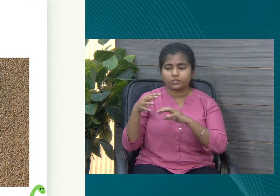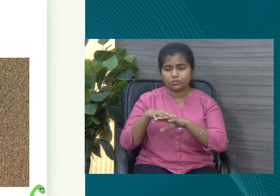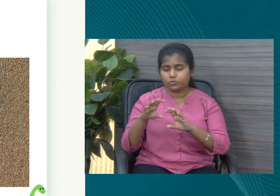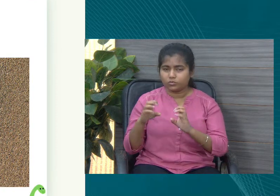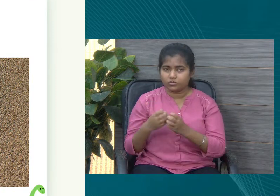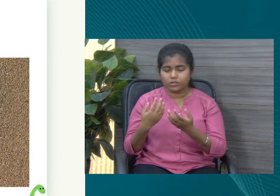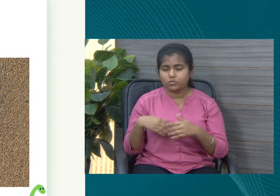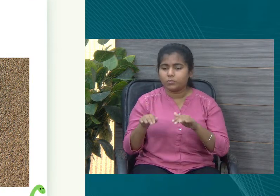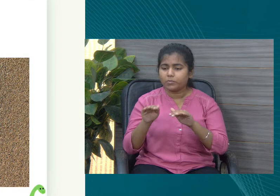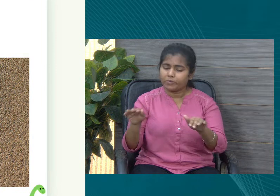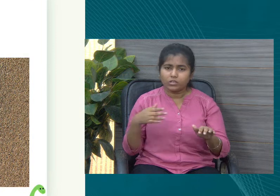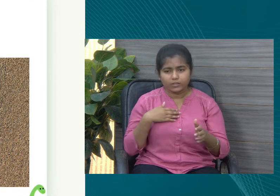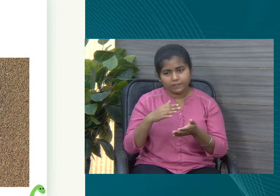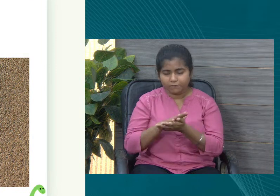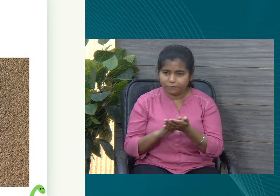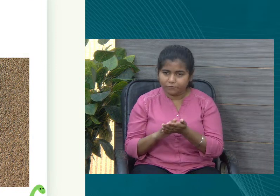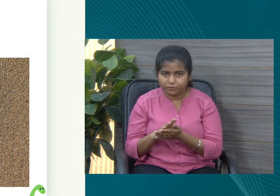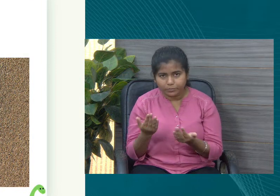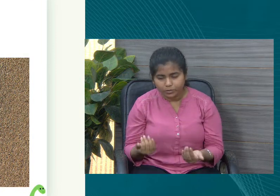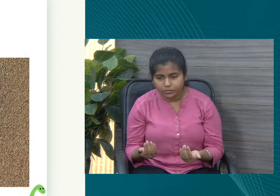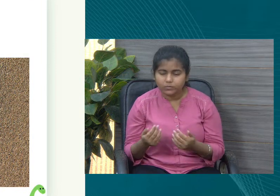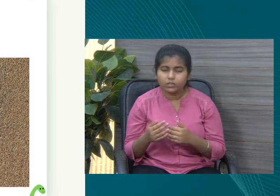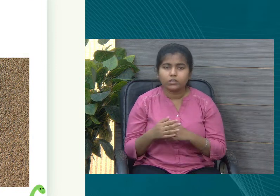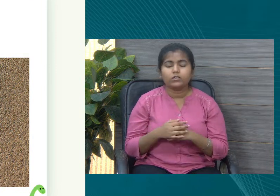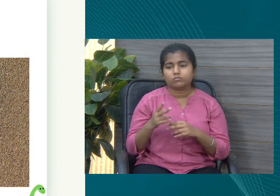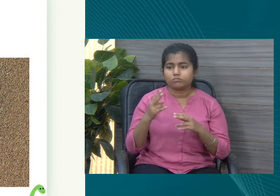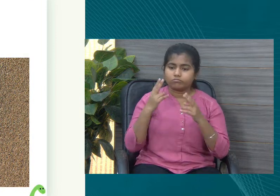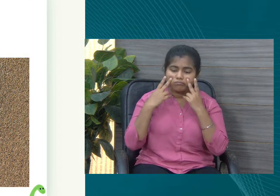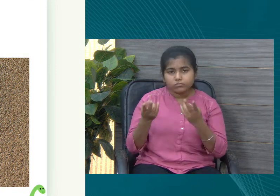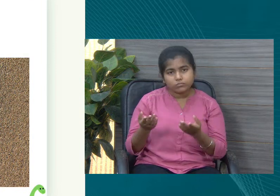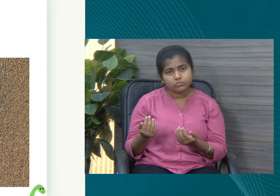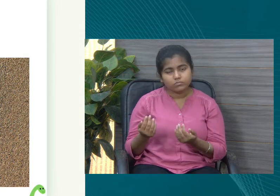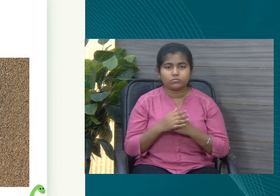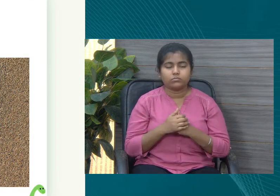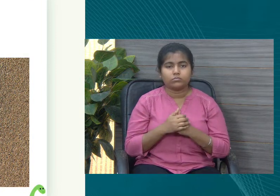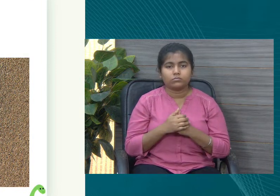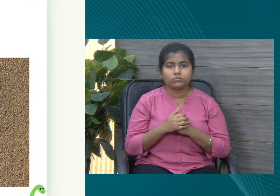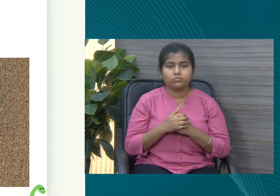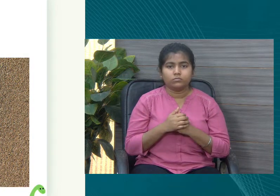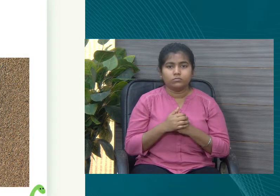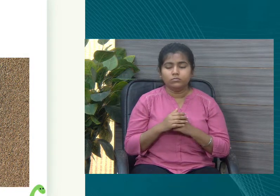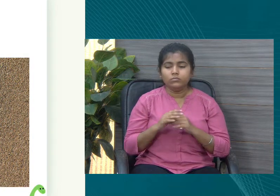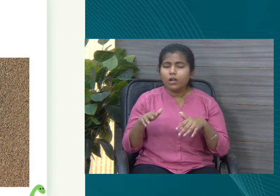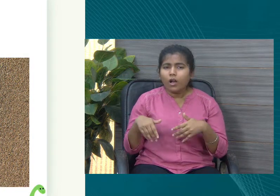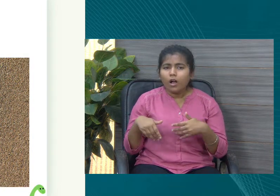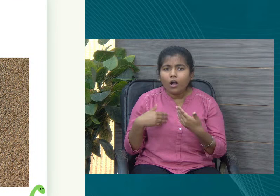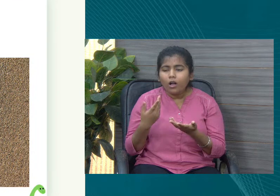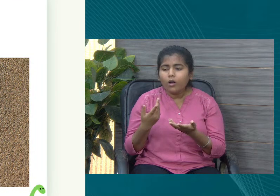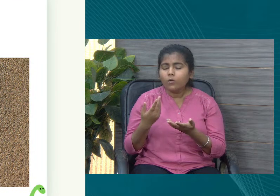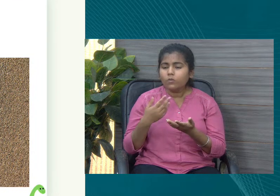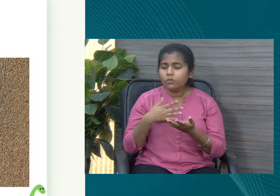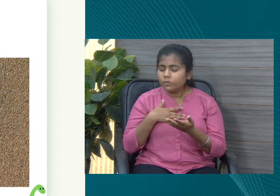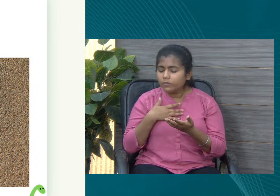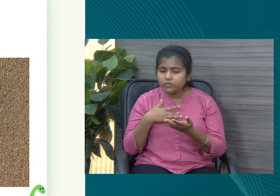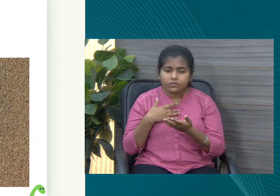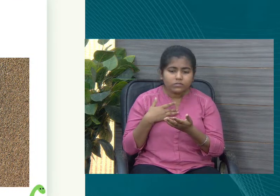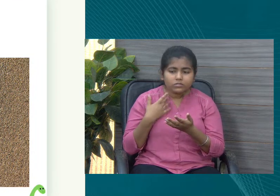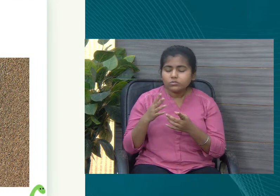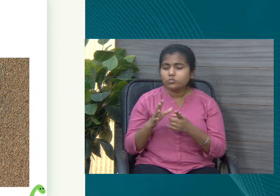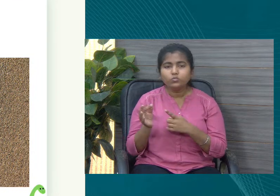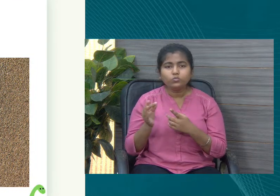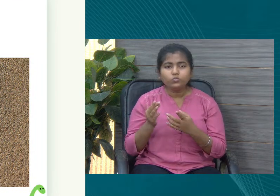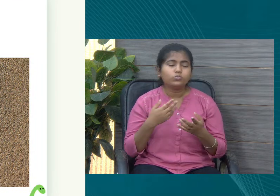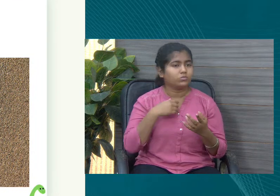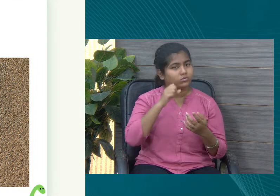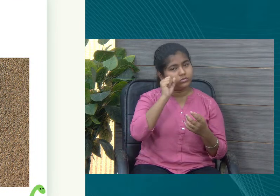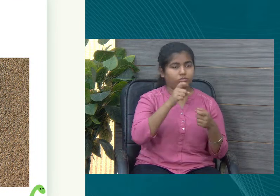differentiate or they can feel the footprints, ma'am? Yes, this is a very nice question, because how they are going to feel it, and for this I